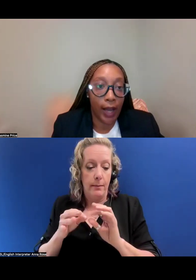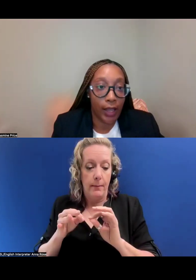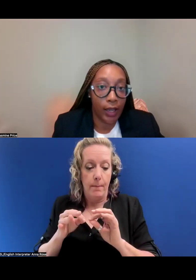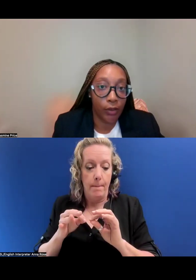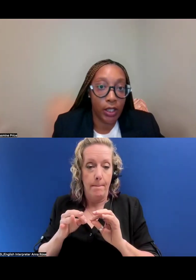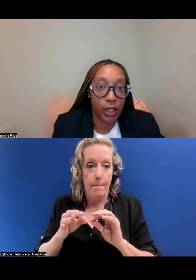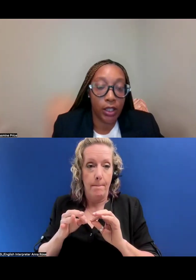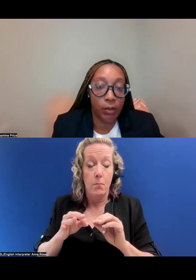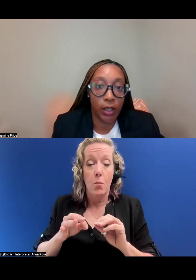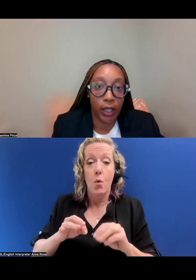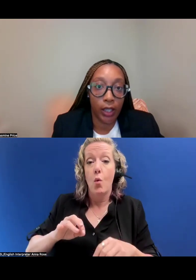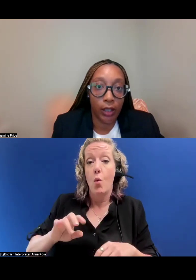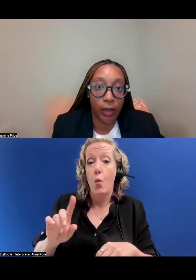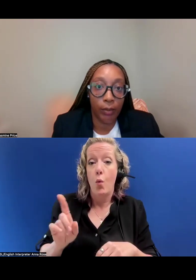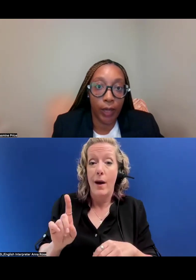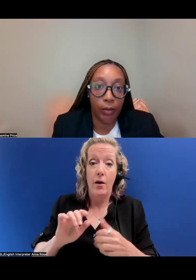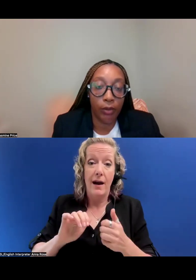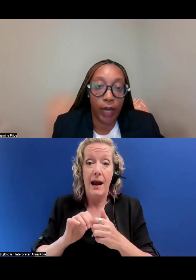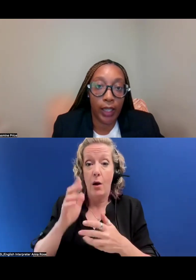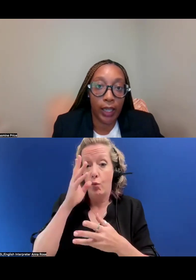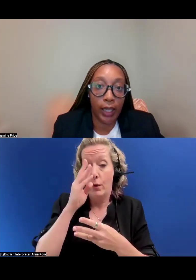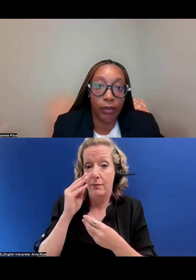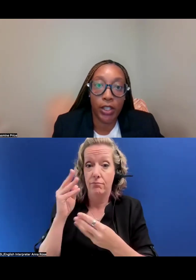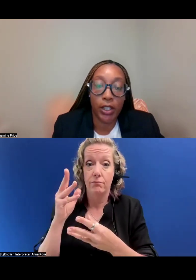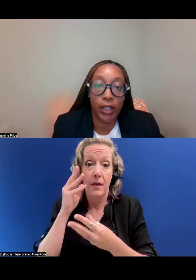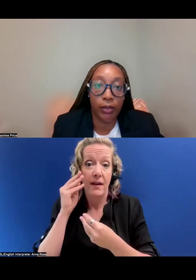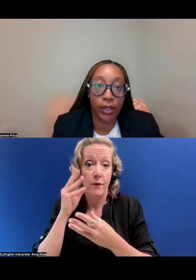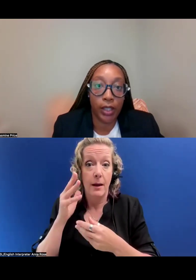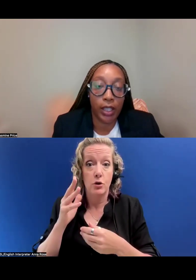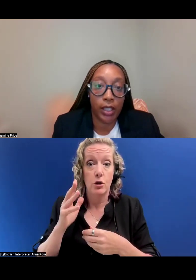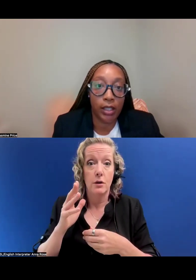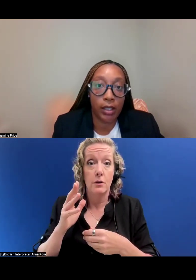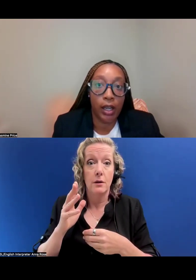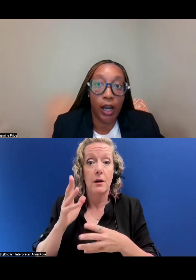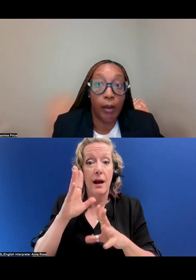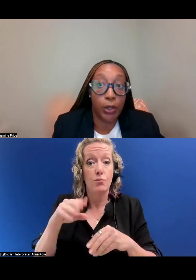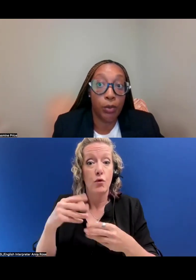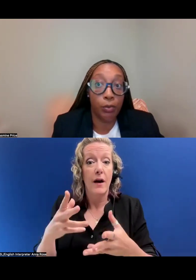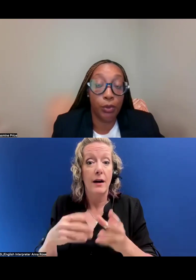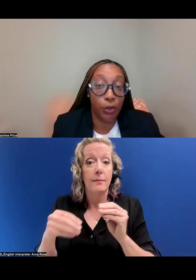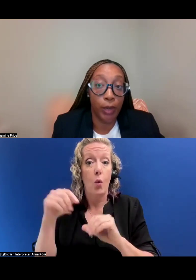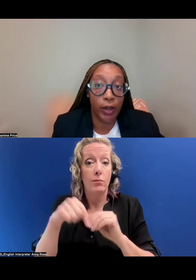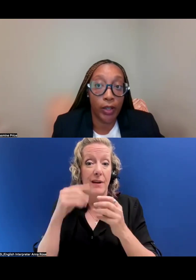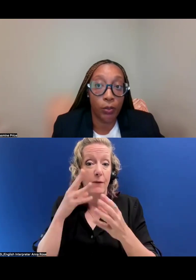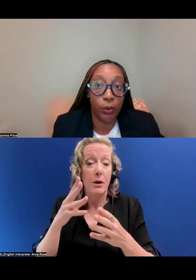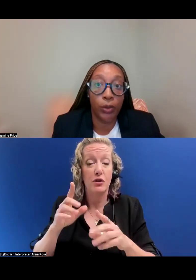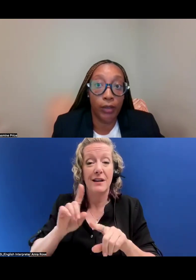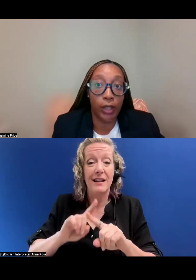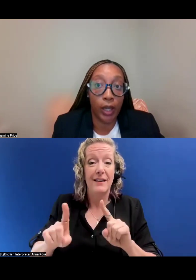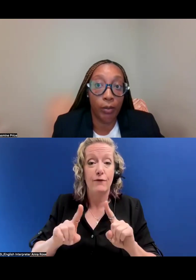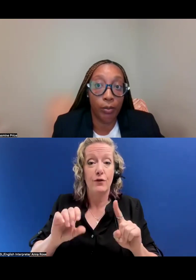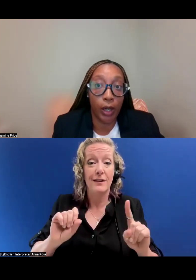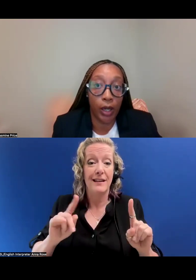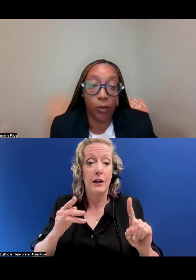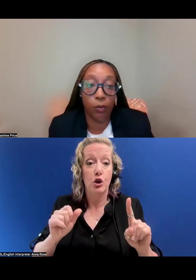where and how that information is communicated and providing that information at different stages to parents will